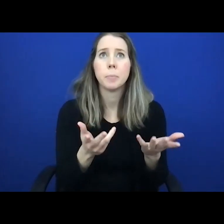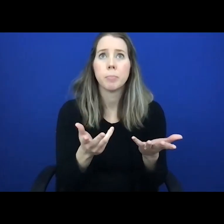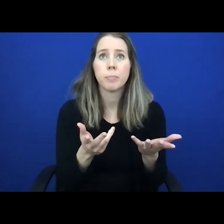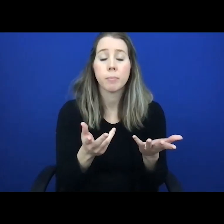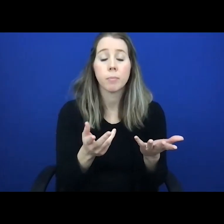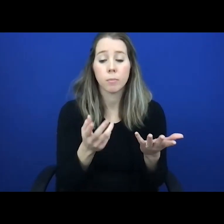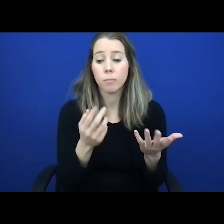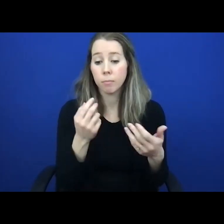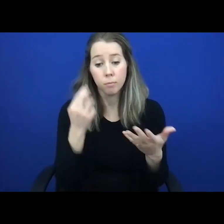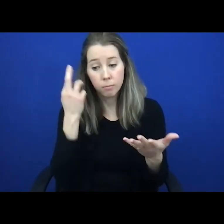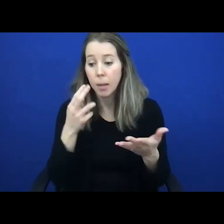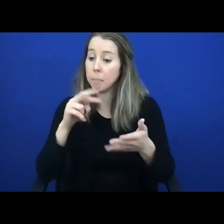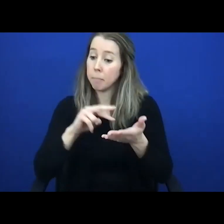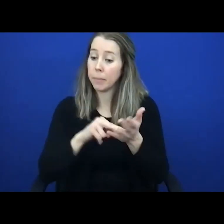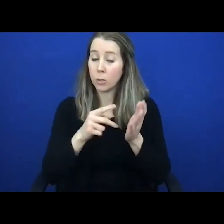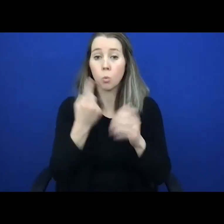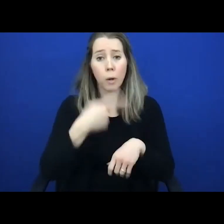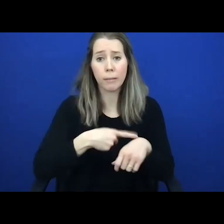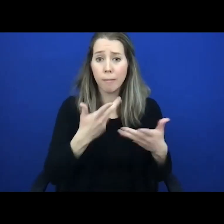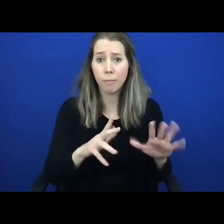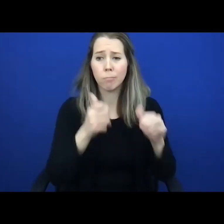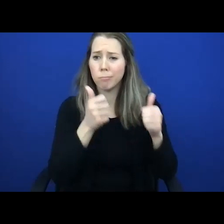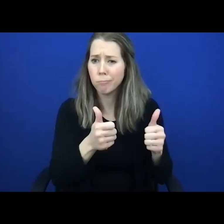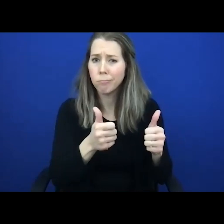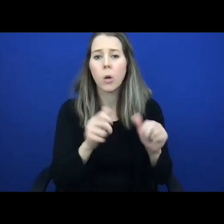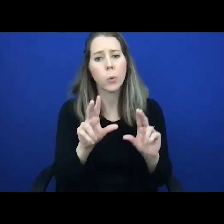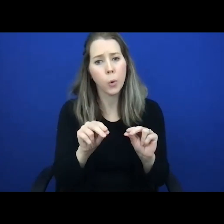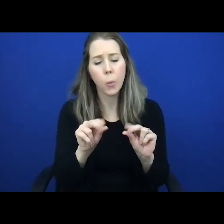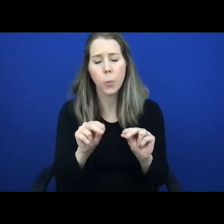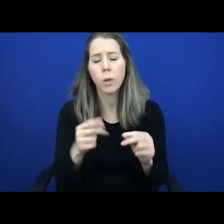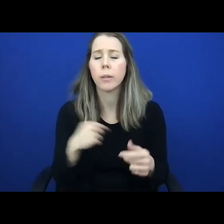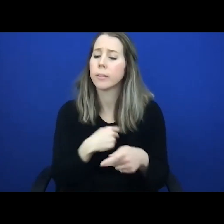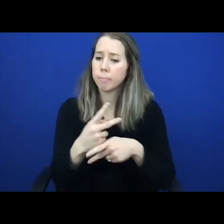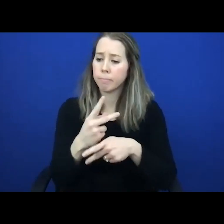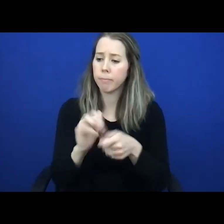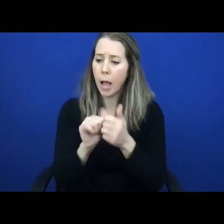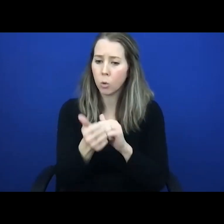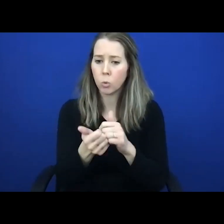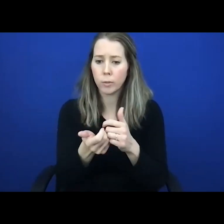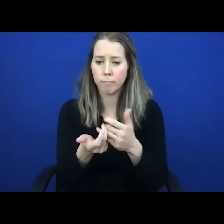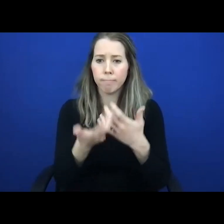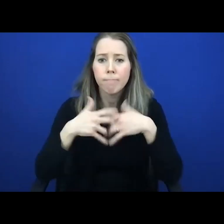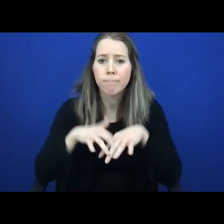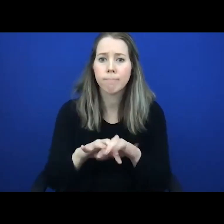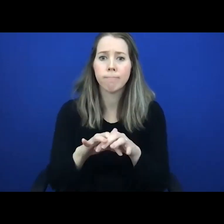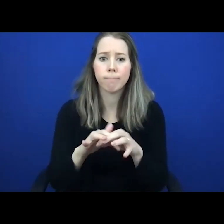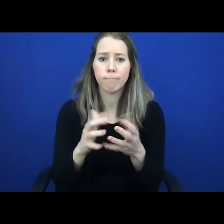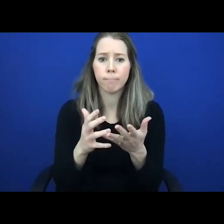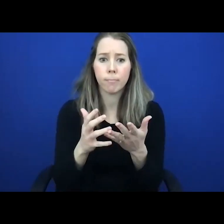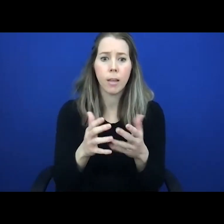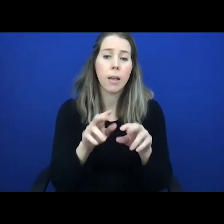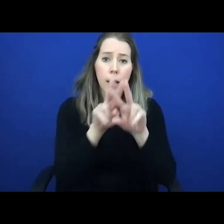because you were able to do it once. So we find ways to embed assessment